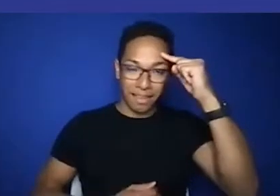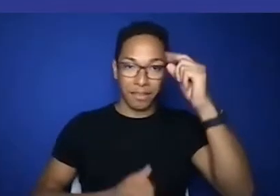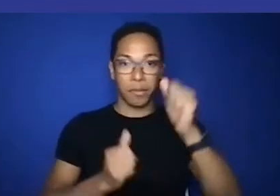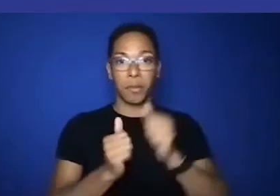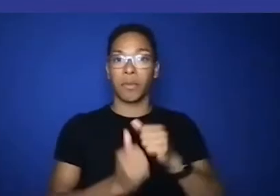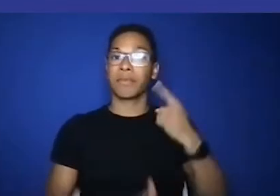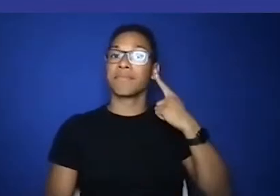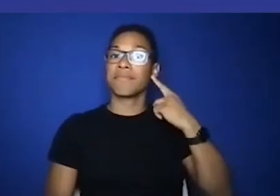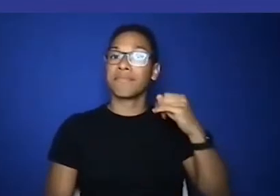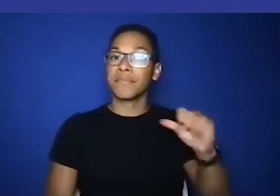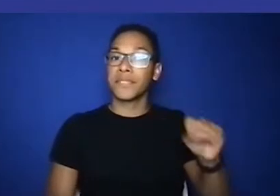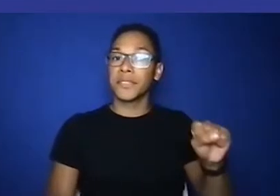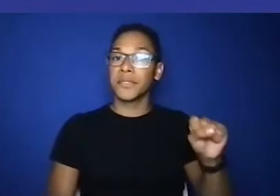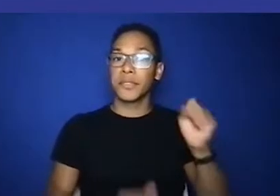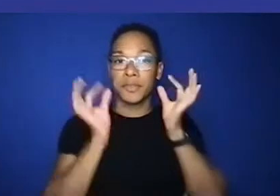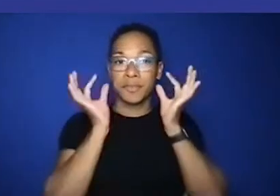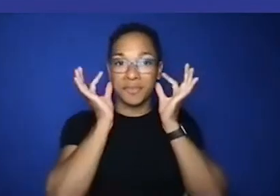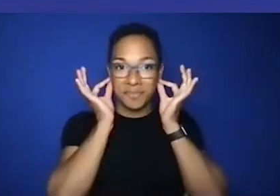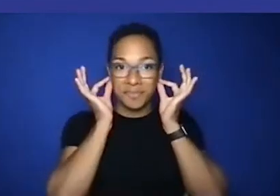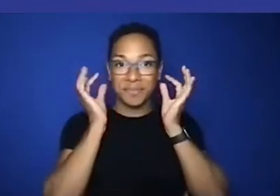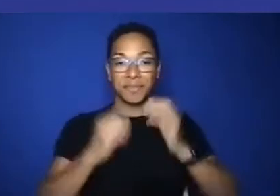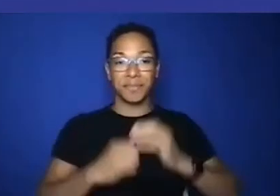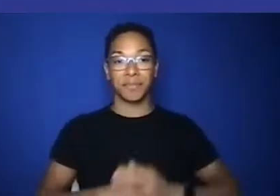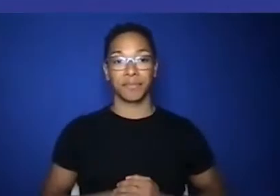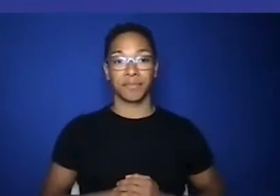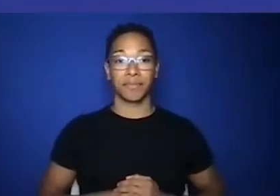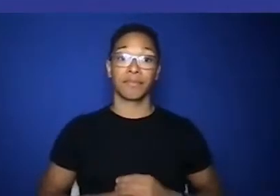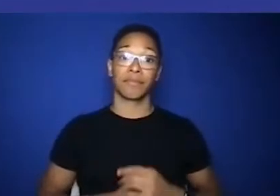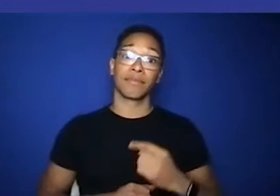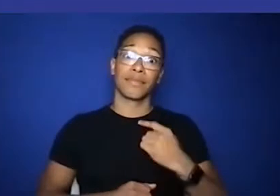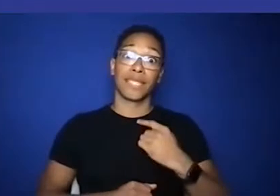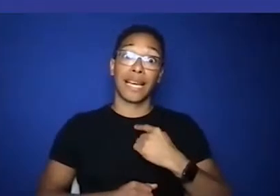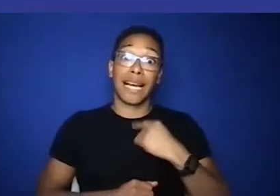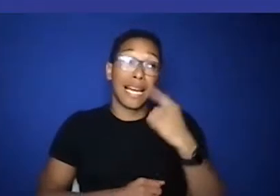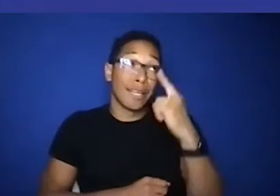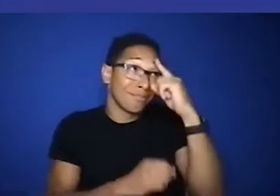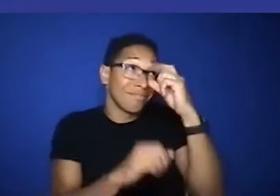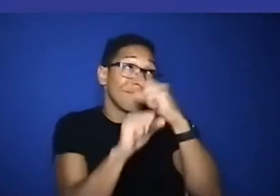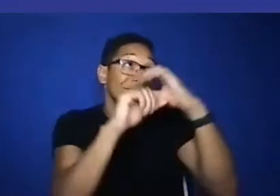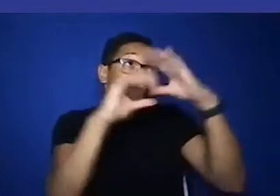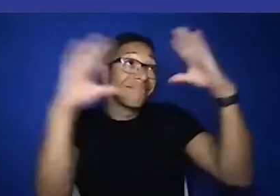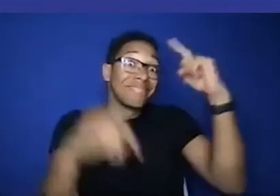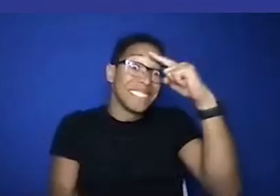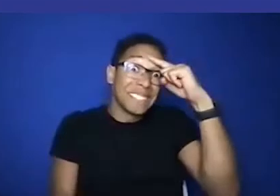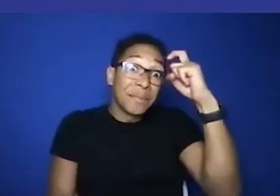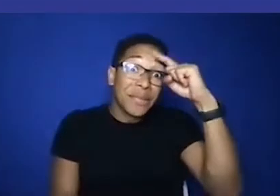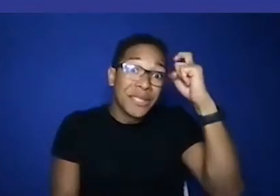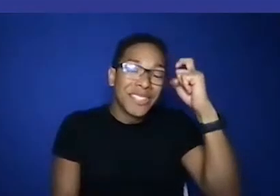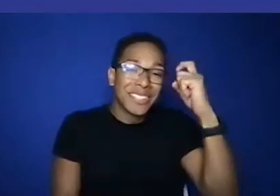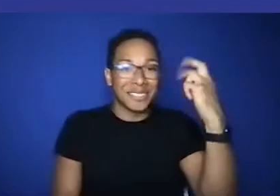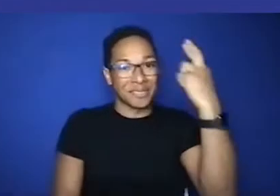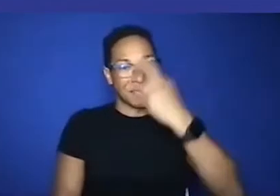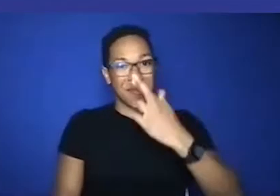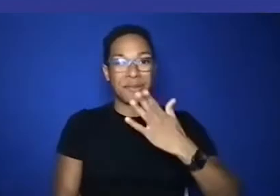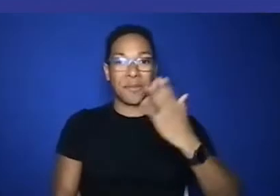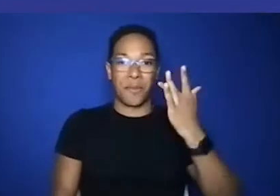a Maori designer. I'm pretending it's summer, which is why I'm wearing a halter